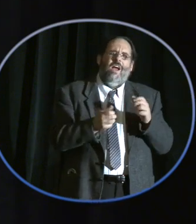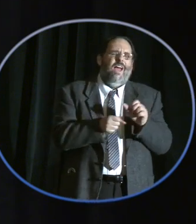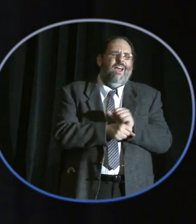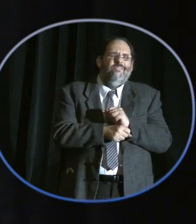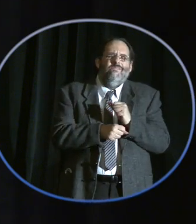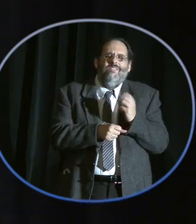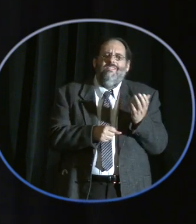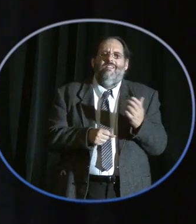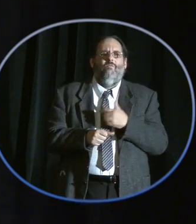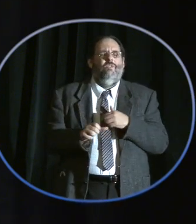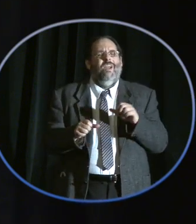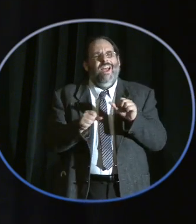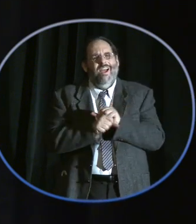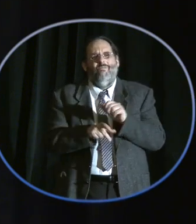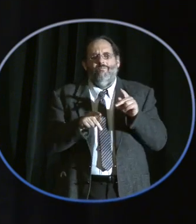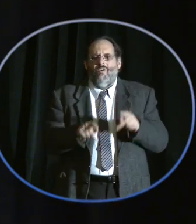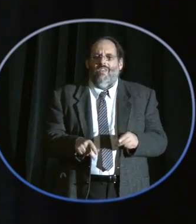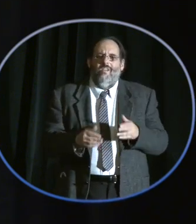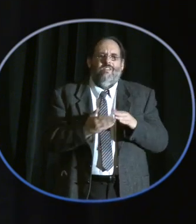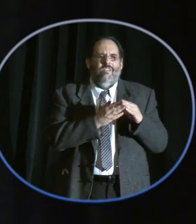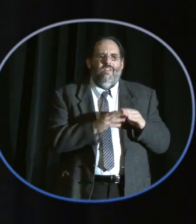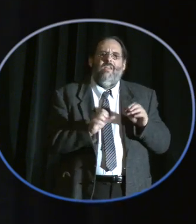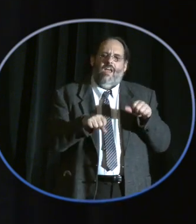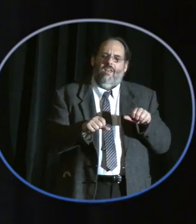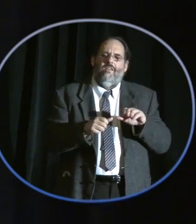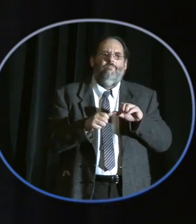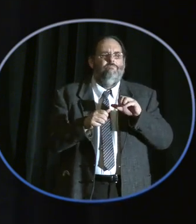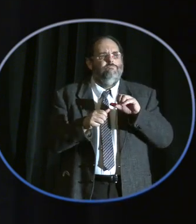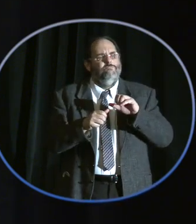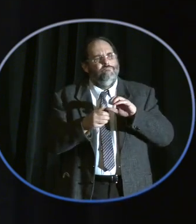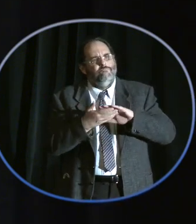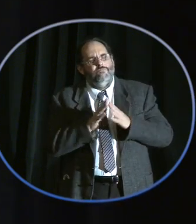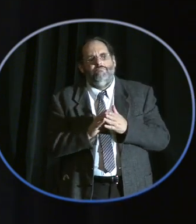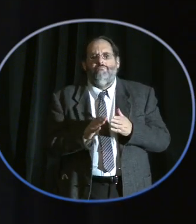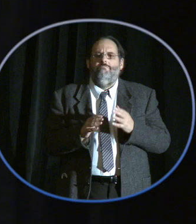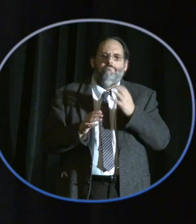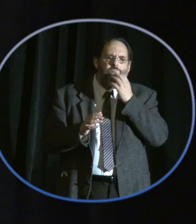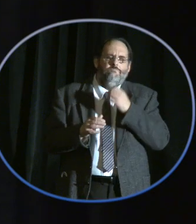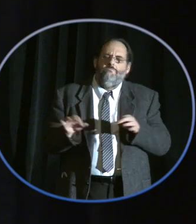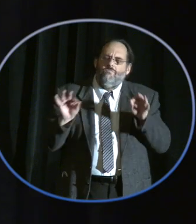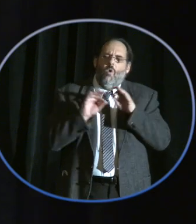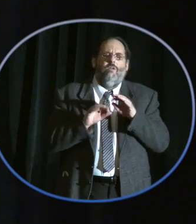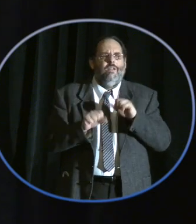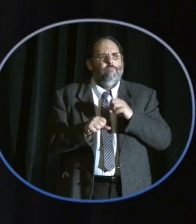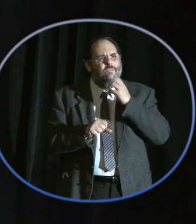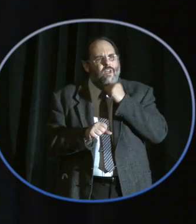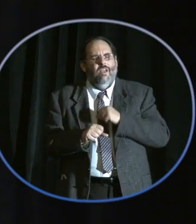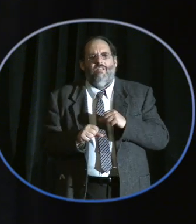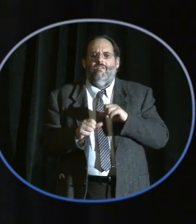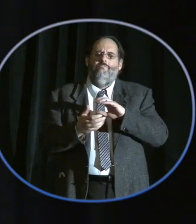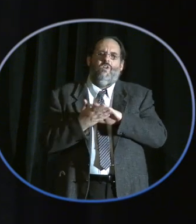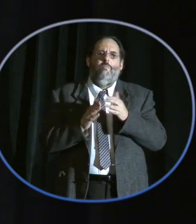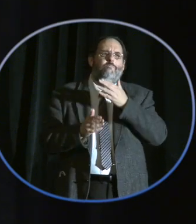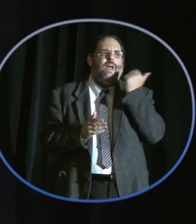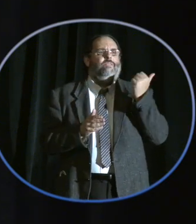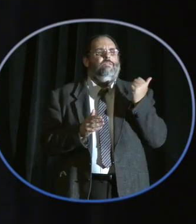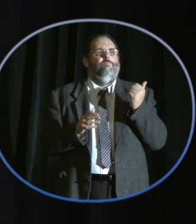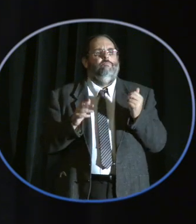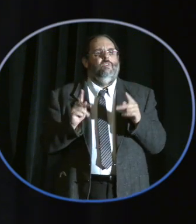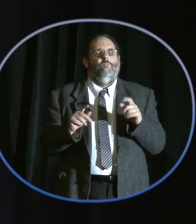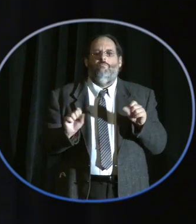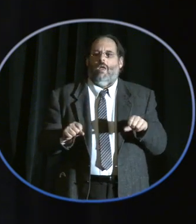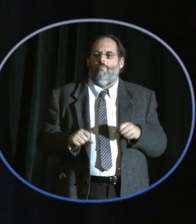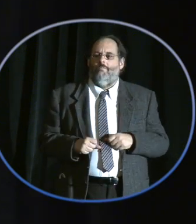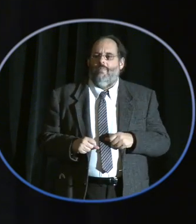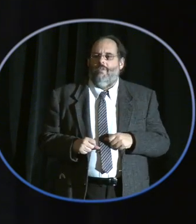every single person in a city can be valued and invested in so they all can grow to be the best version of themselves. So